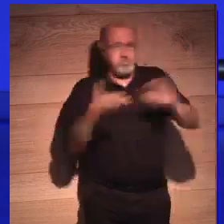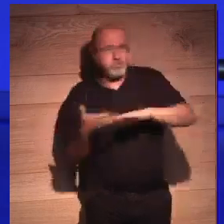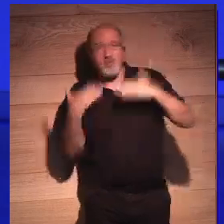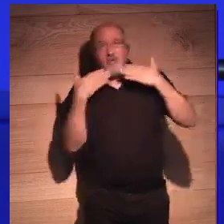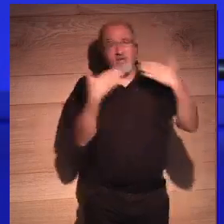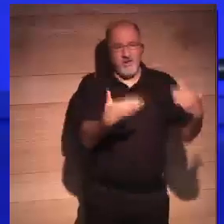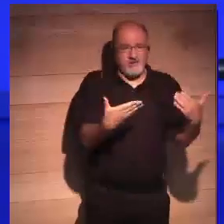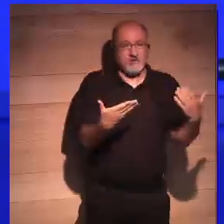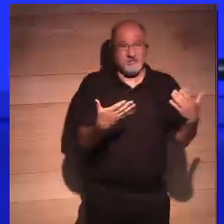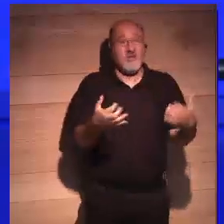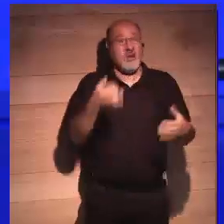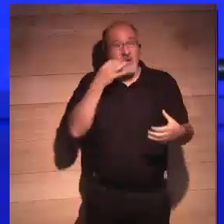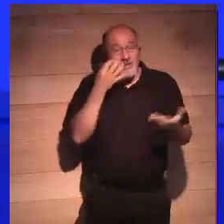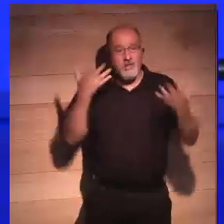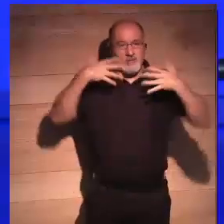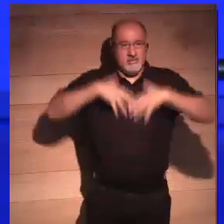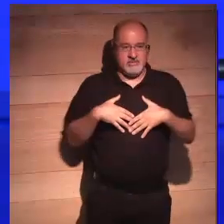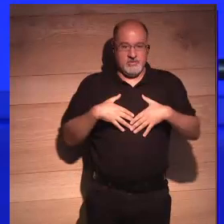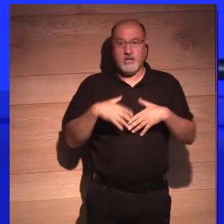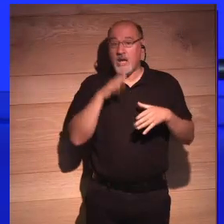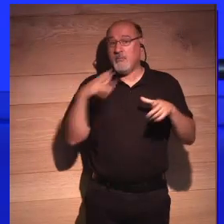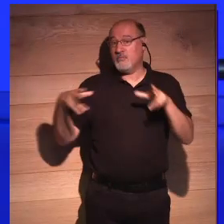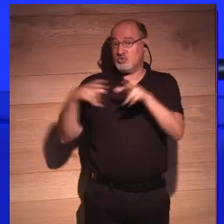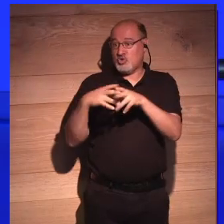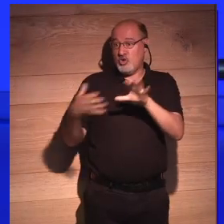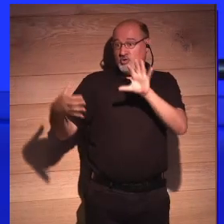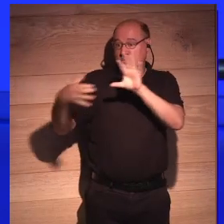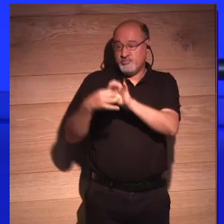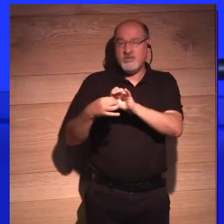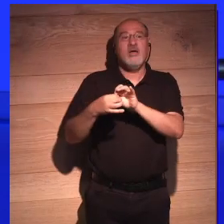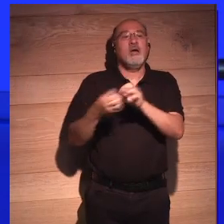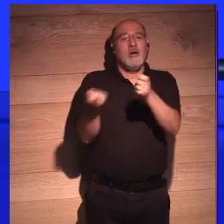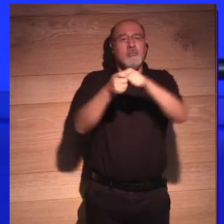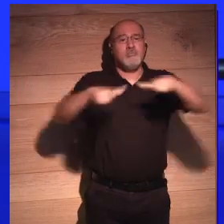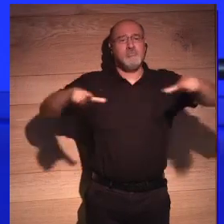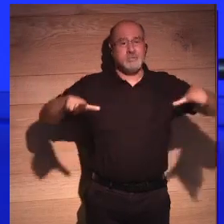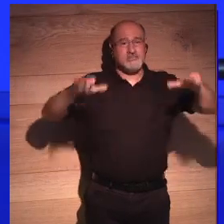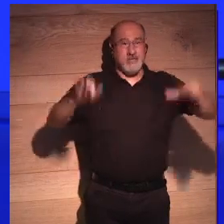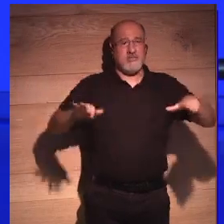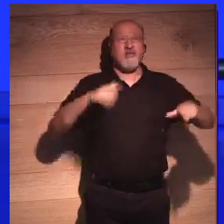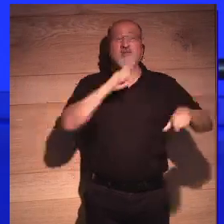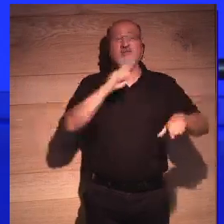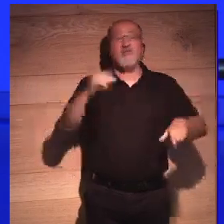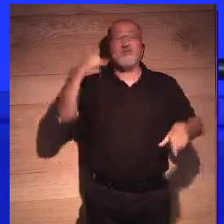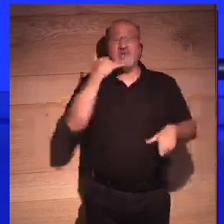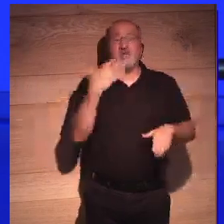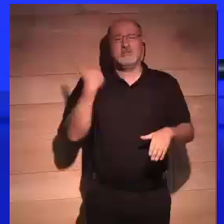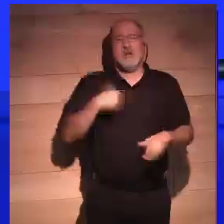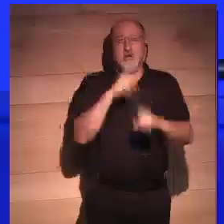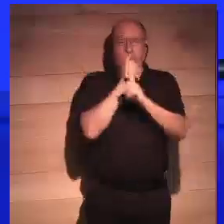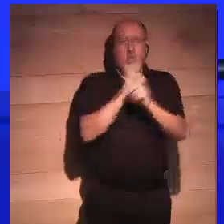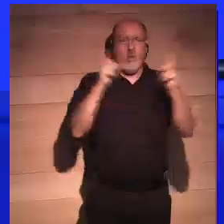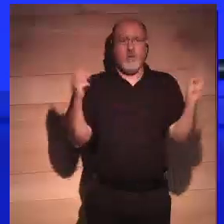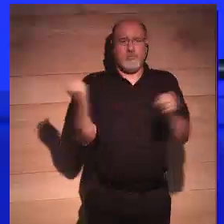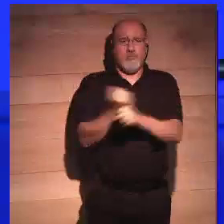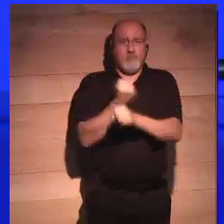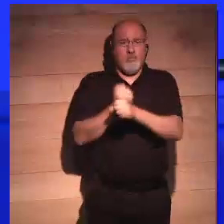We could not dream, and we could not have a better dream to open this window to the future than the Telefónica Foundation, with whom we've